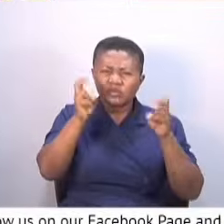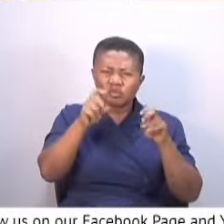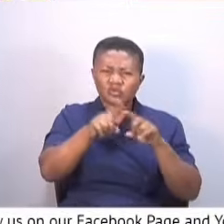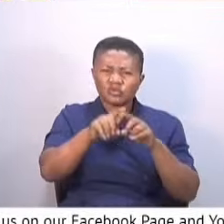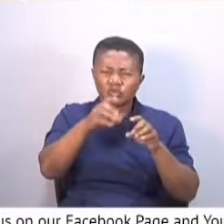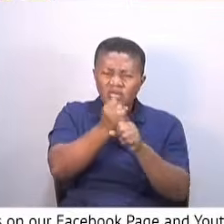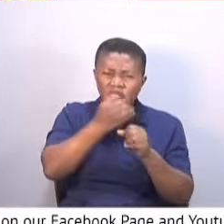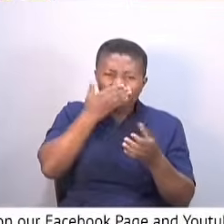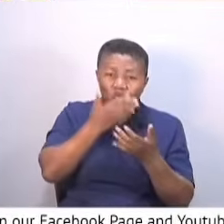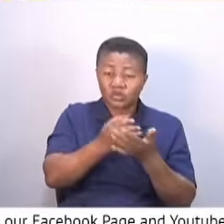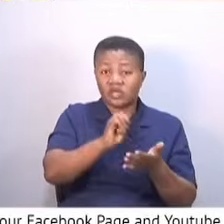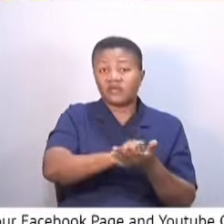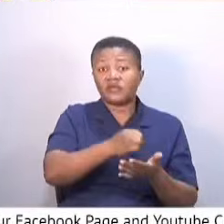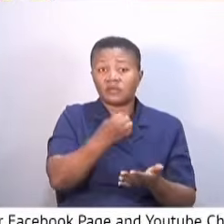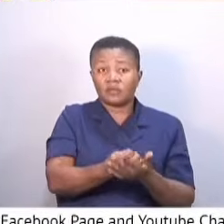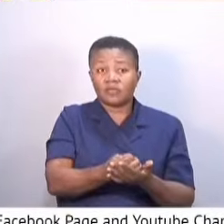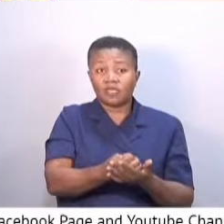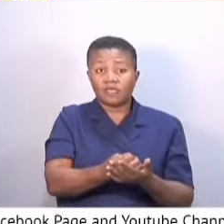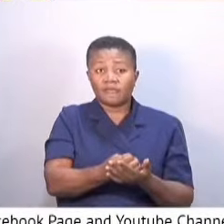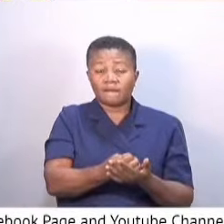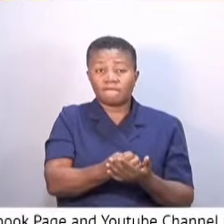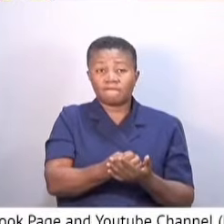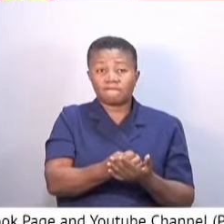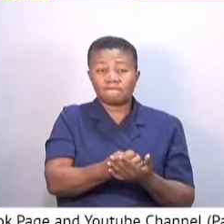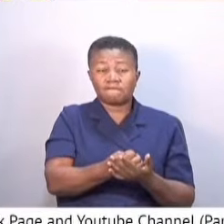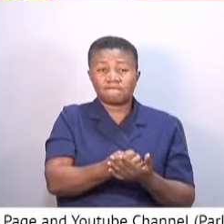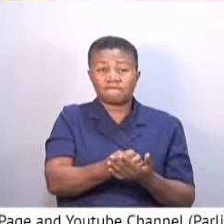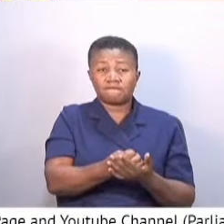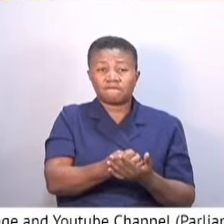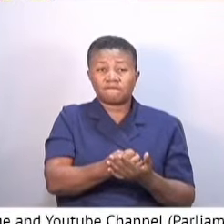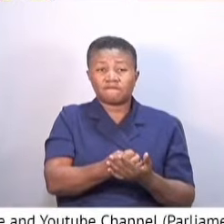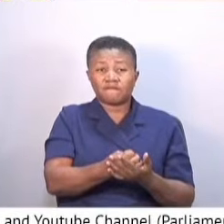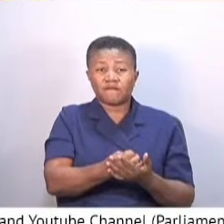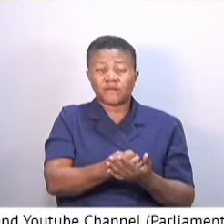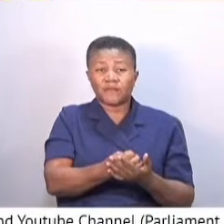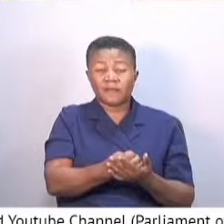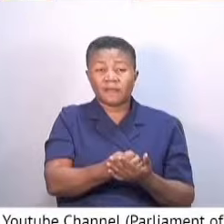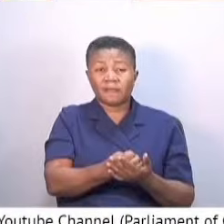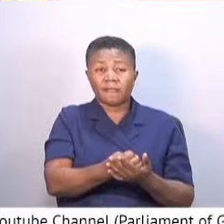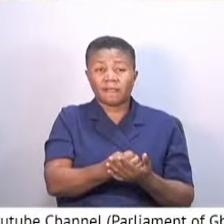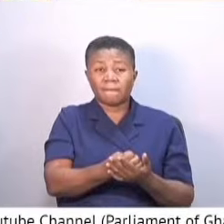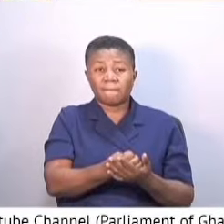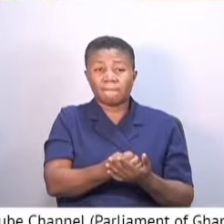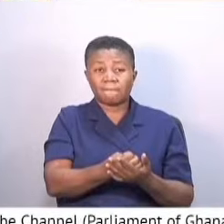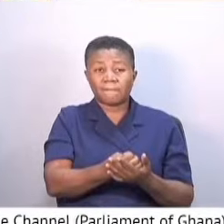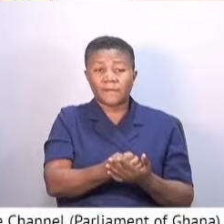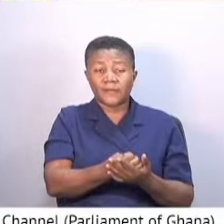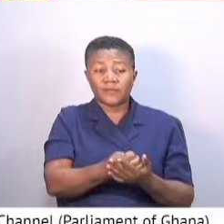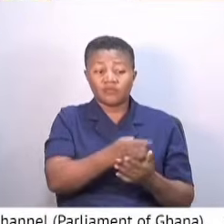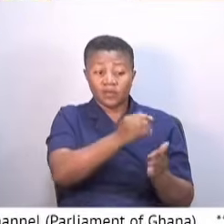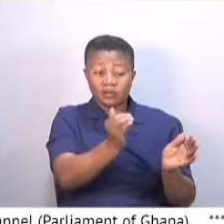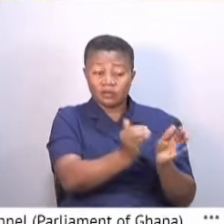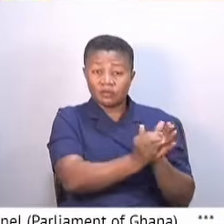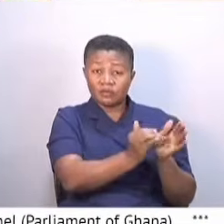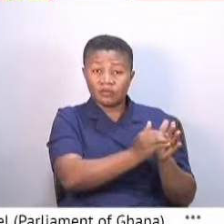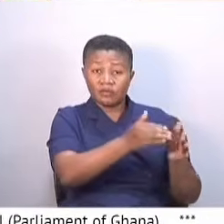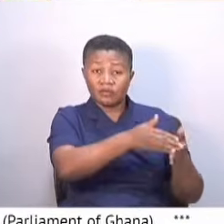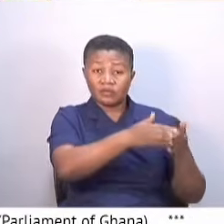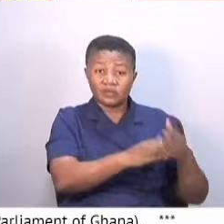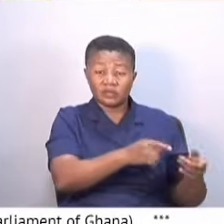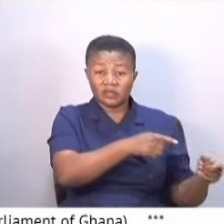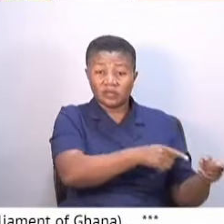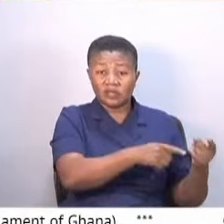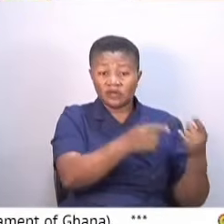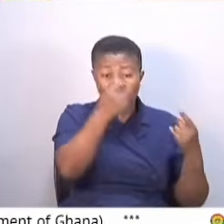he's speaking on this platform. I expect my brother, who is the minority rep for